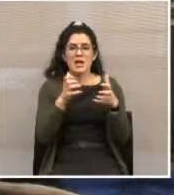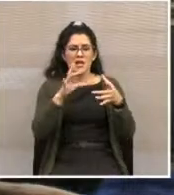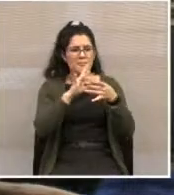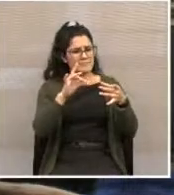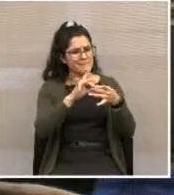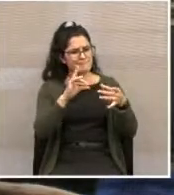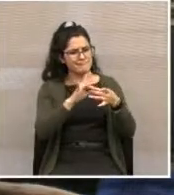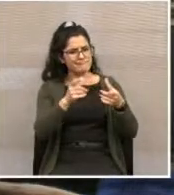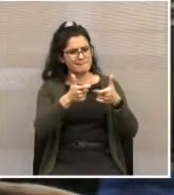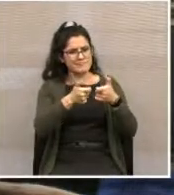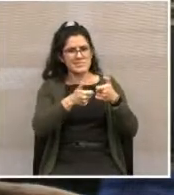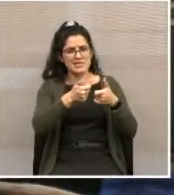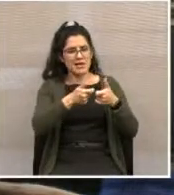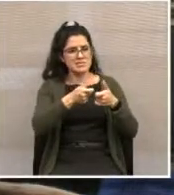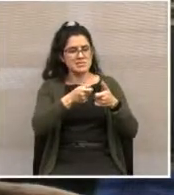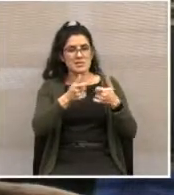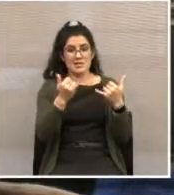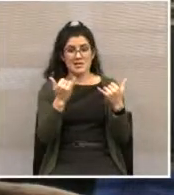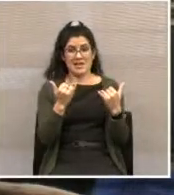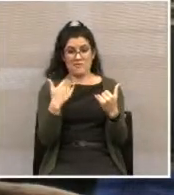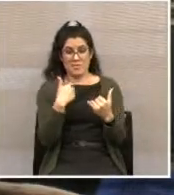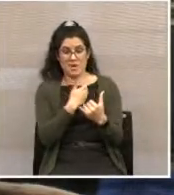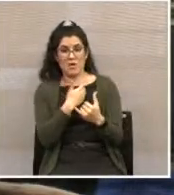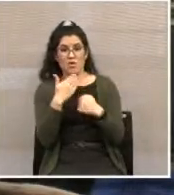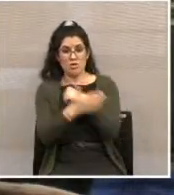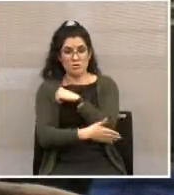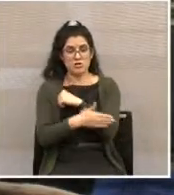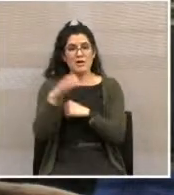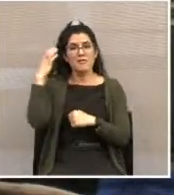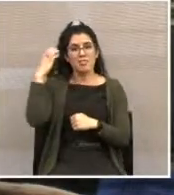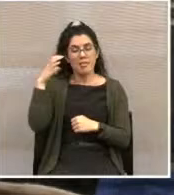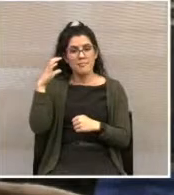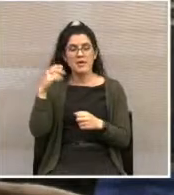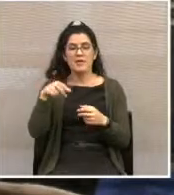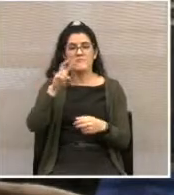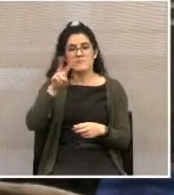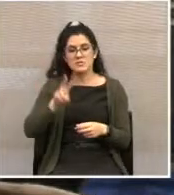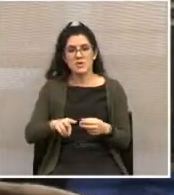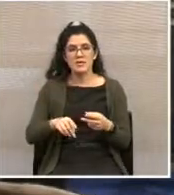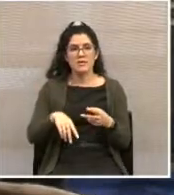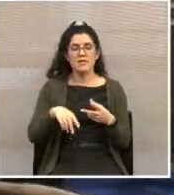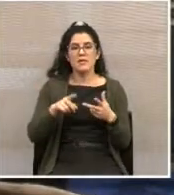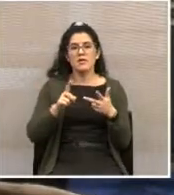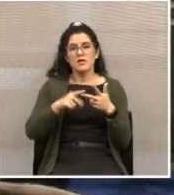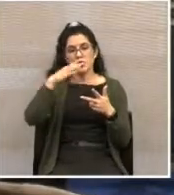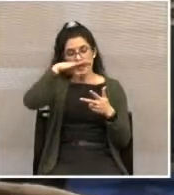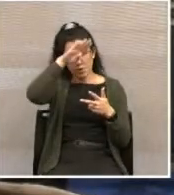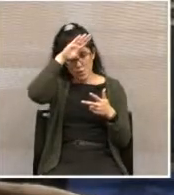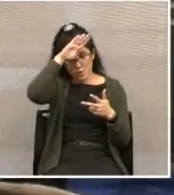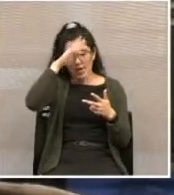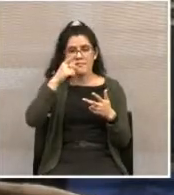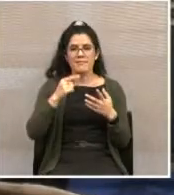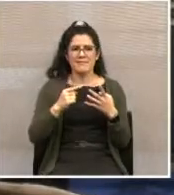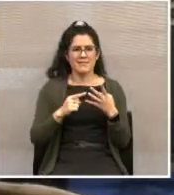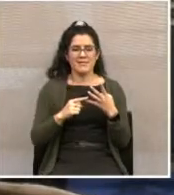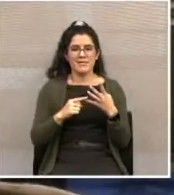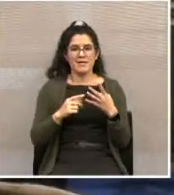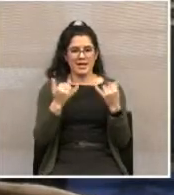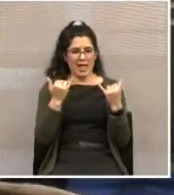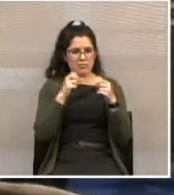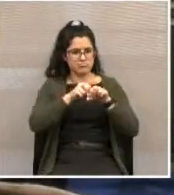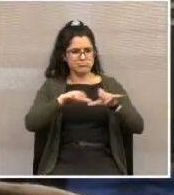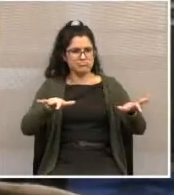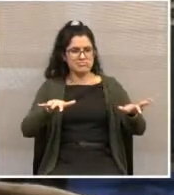coming from our native countries, Colombia, Venezuela, Ecuador, Cuba, and then it's spread in